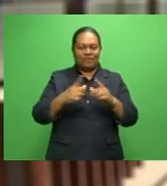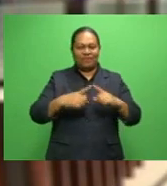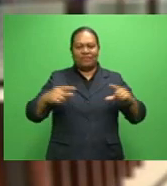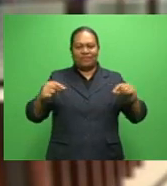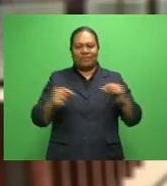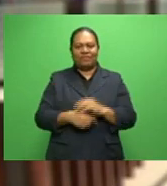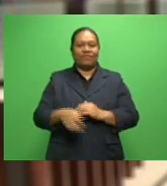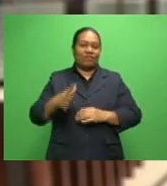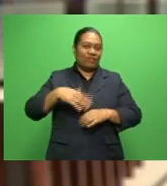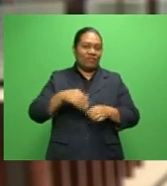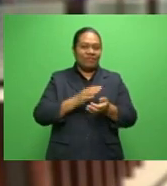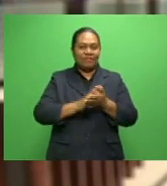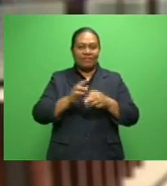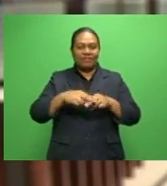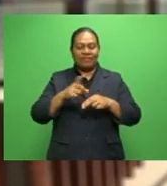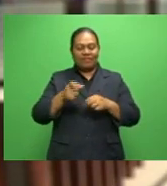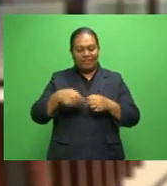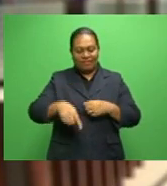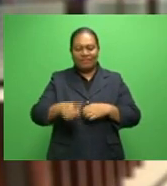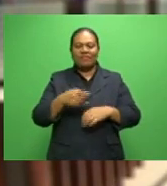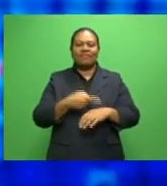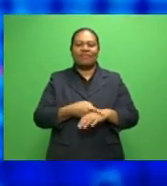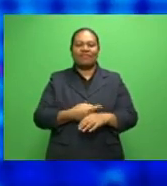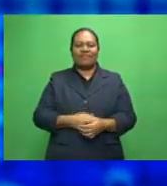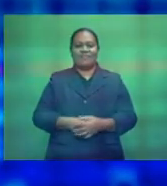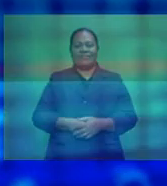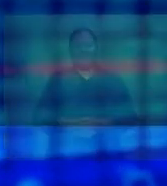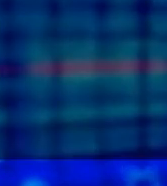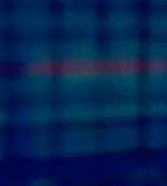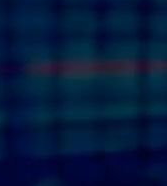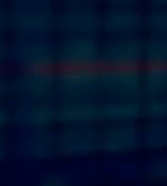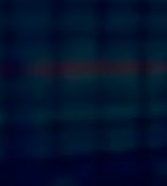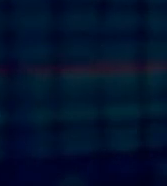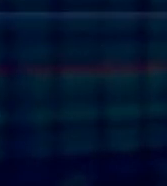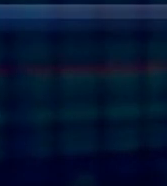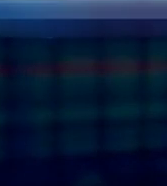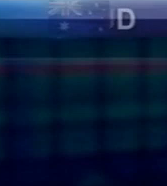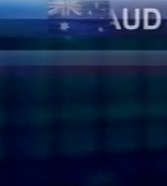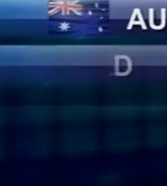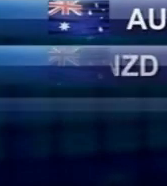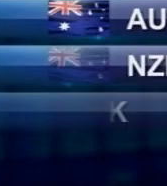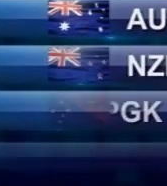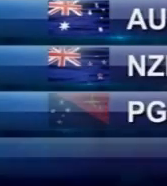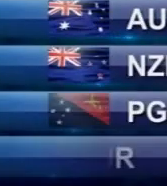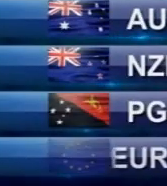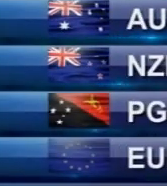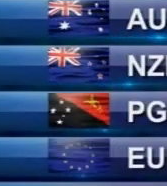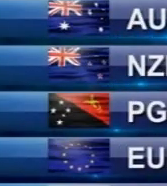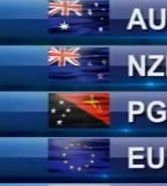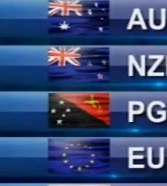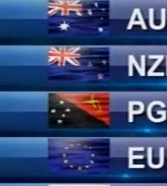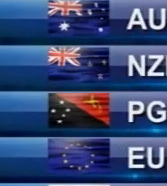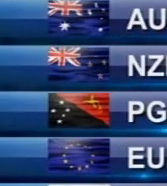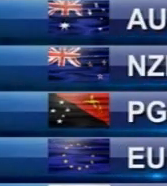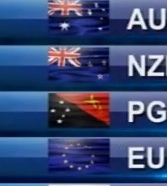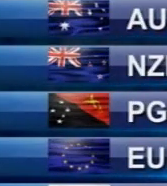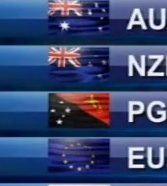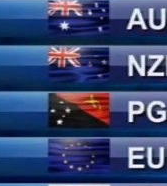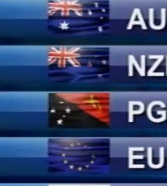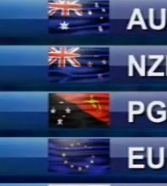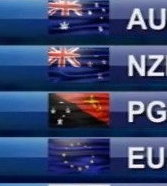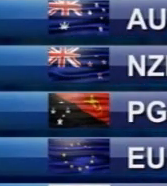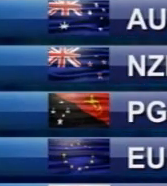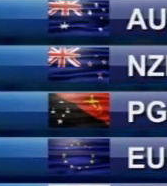And that's all from HFC Bank for this week. Inaka. Looking at today's local exchange rates are set this morning. As the Chinese